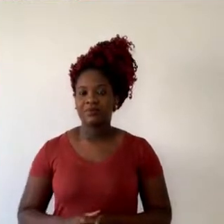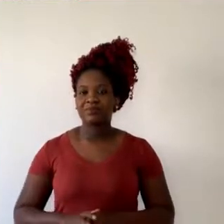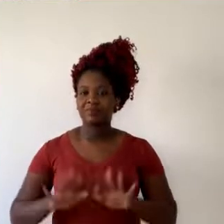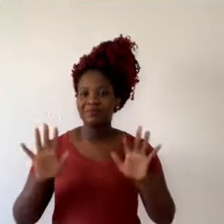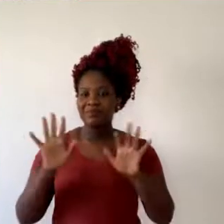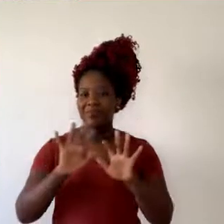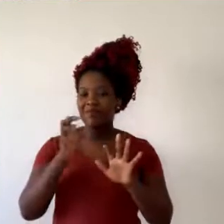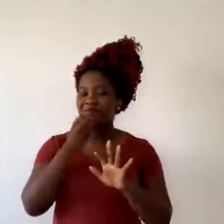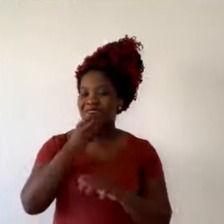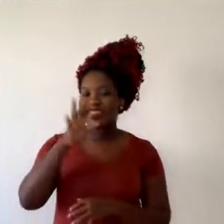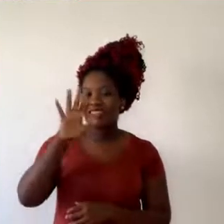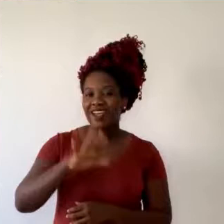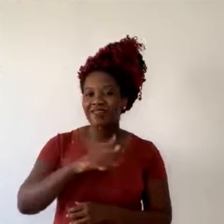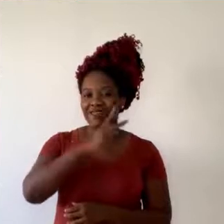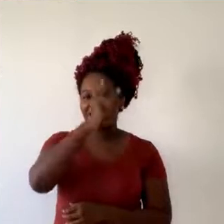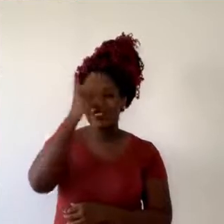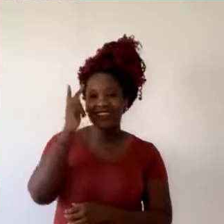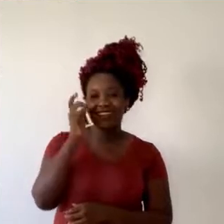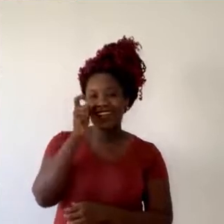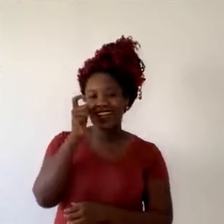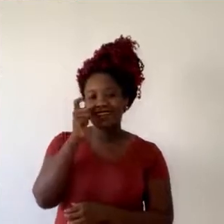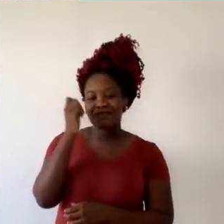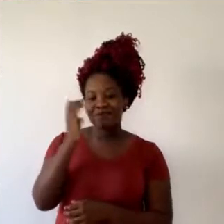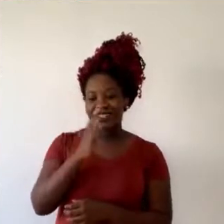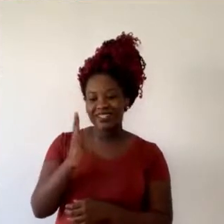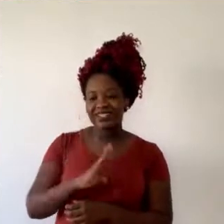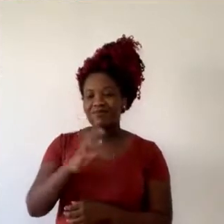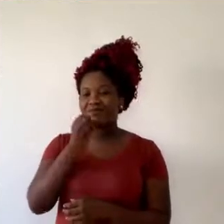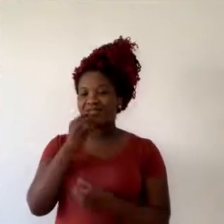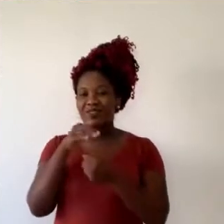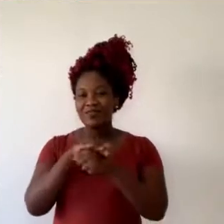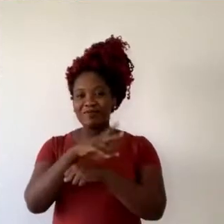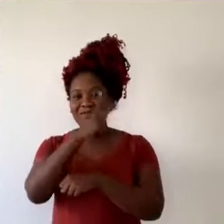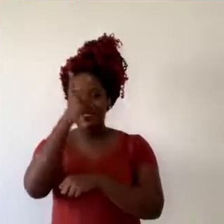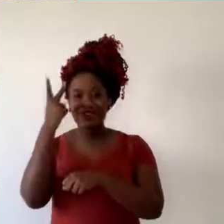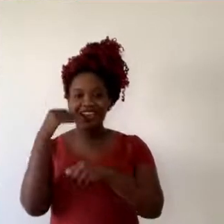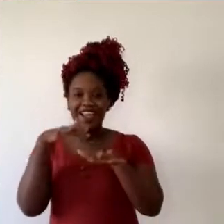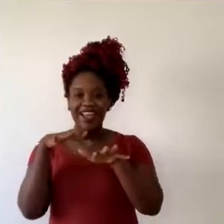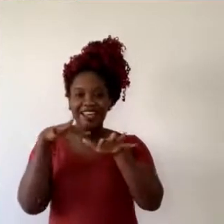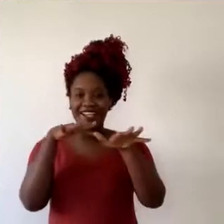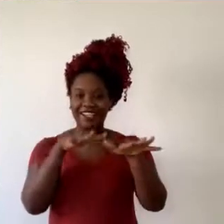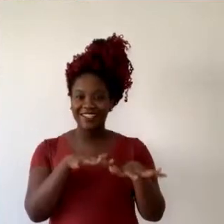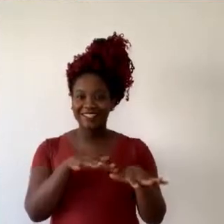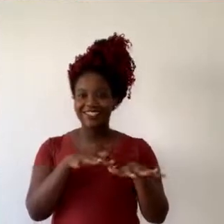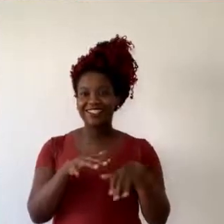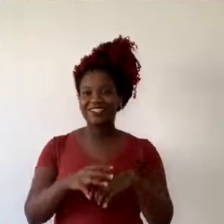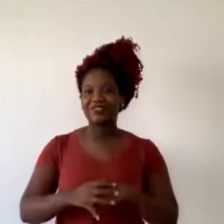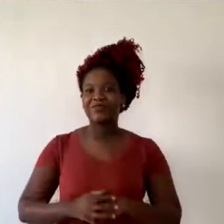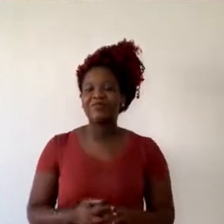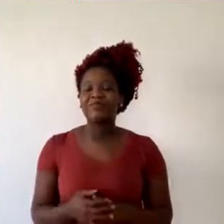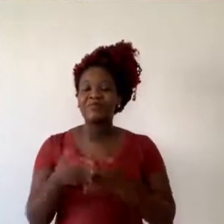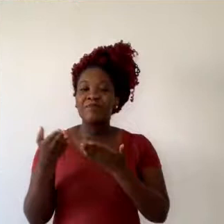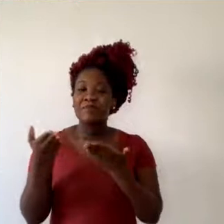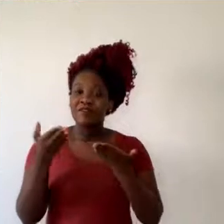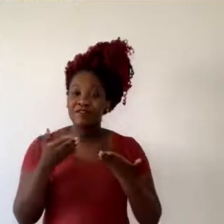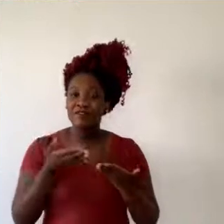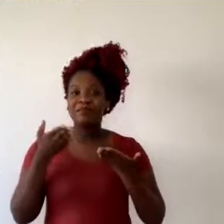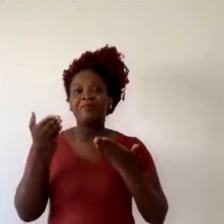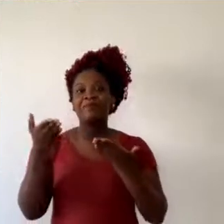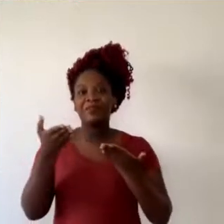Good afternoon to those who are watching from Brazil. Good evening for those who are watching us in the United